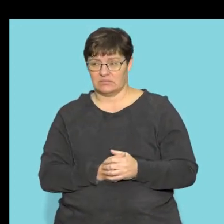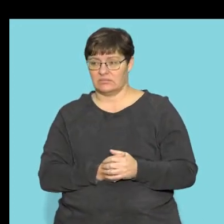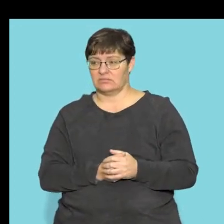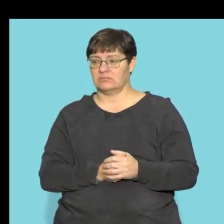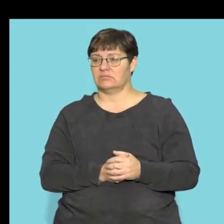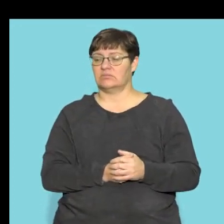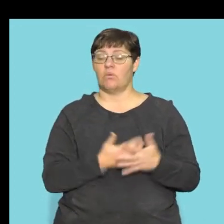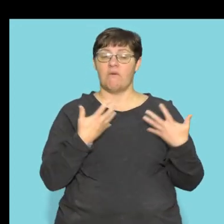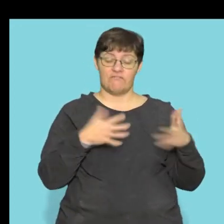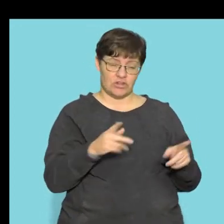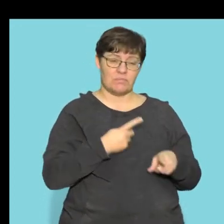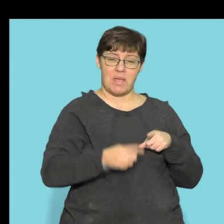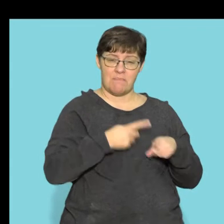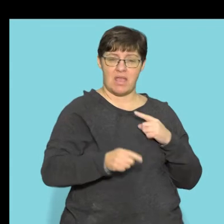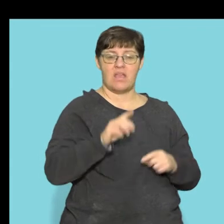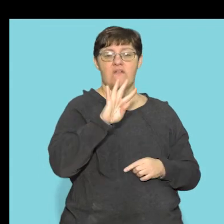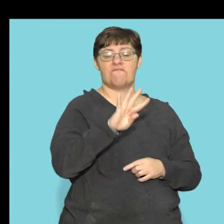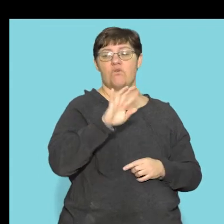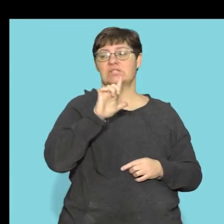Now I'm on